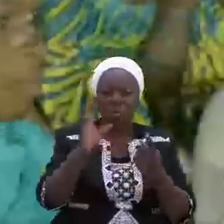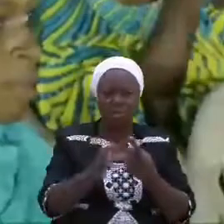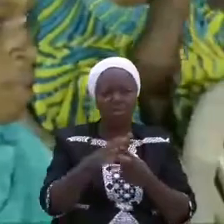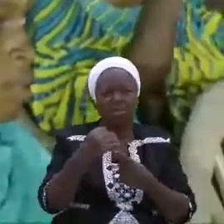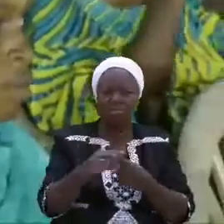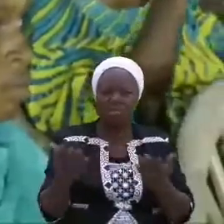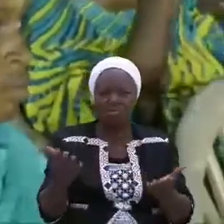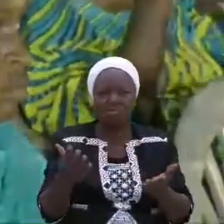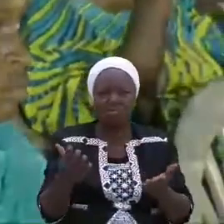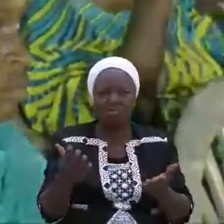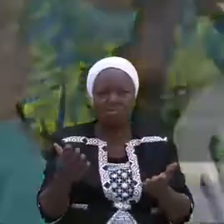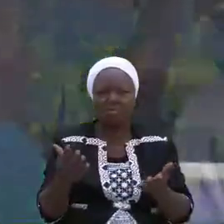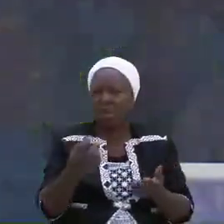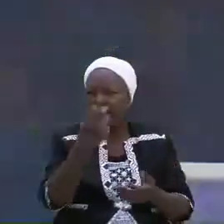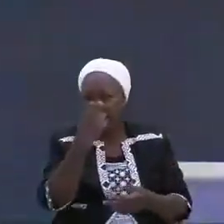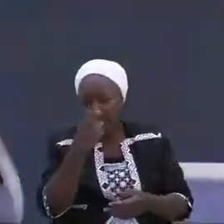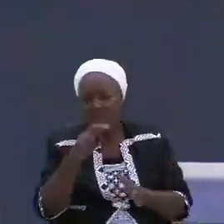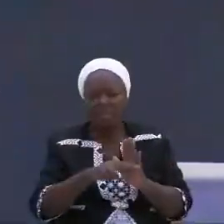conditions